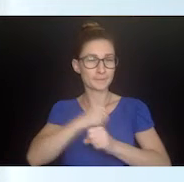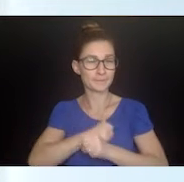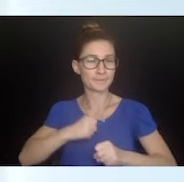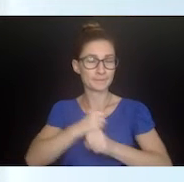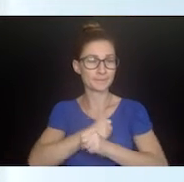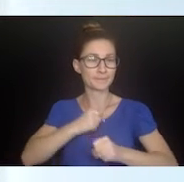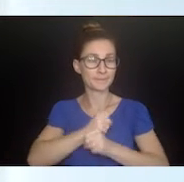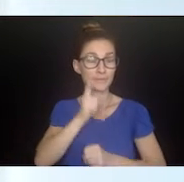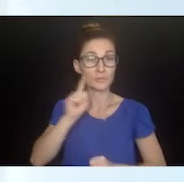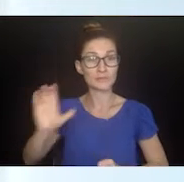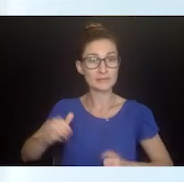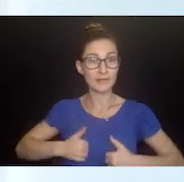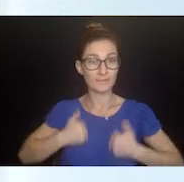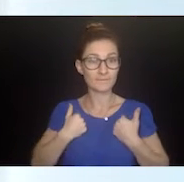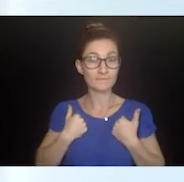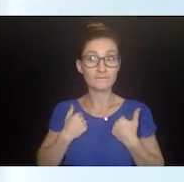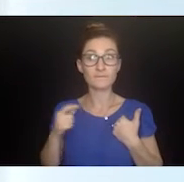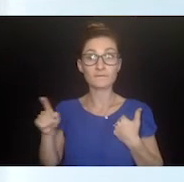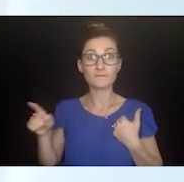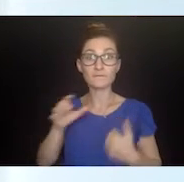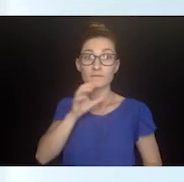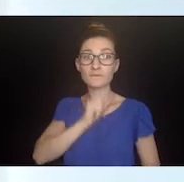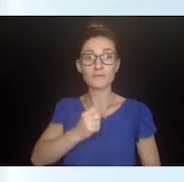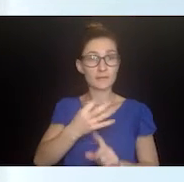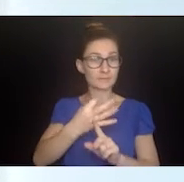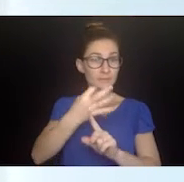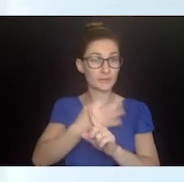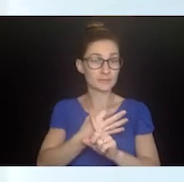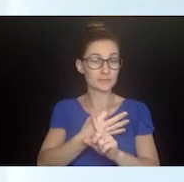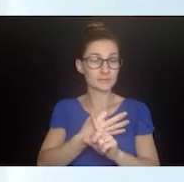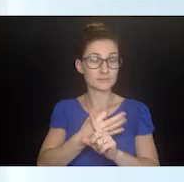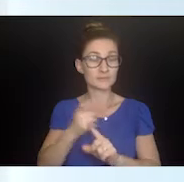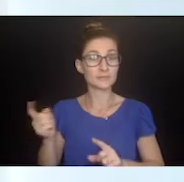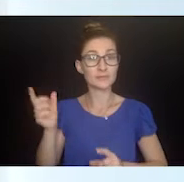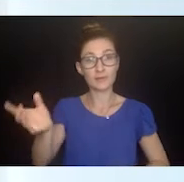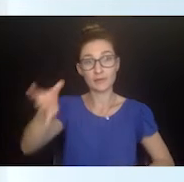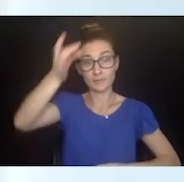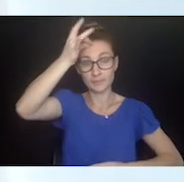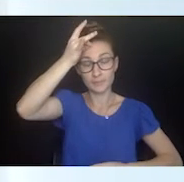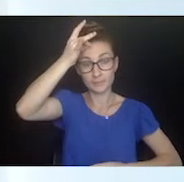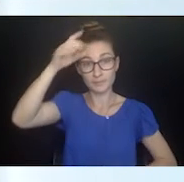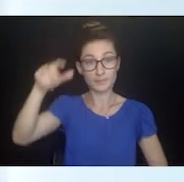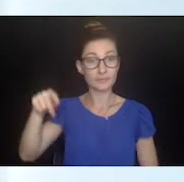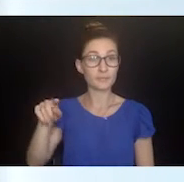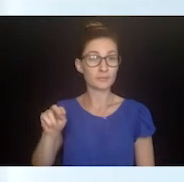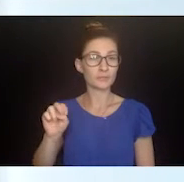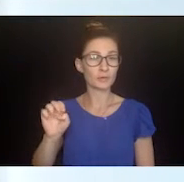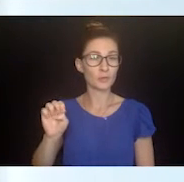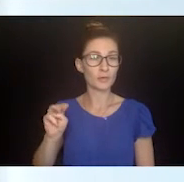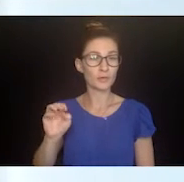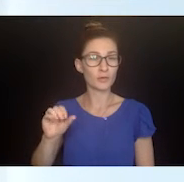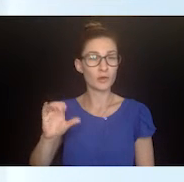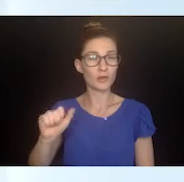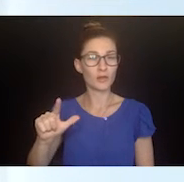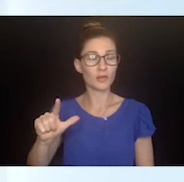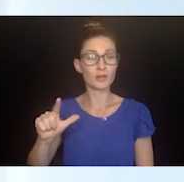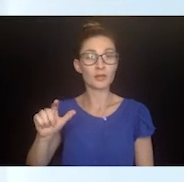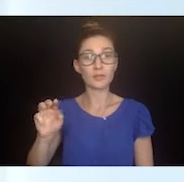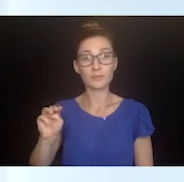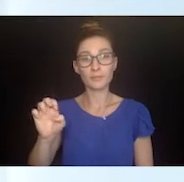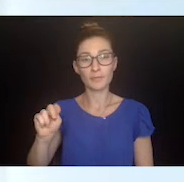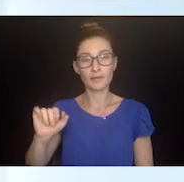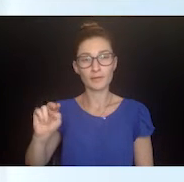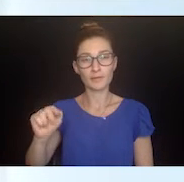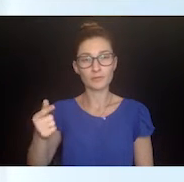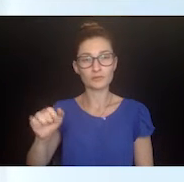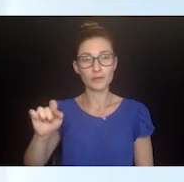life. He was only 9.5 months old, and he had contracted pneumococcal meningitis.